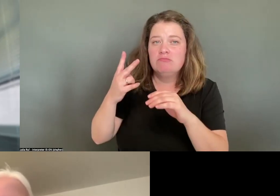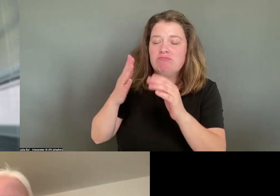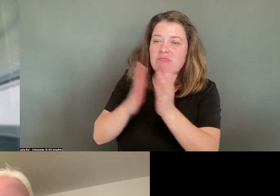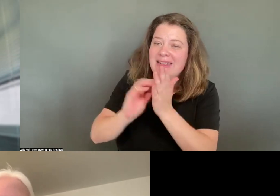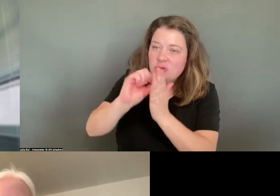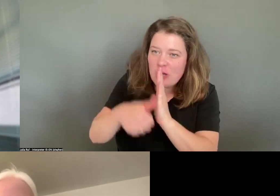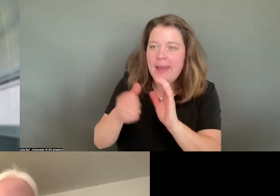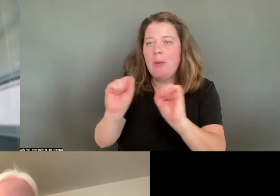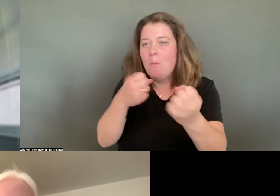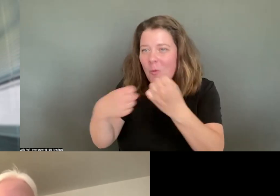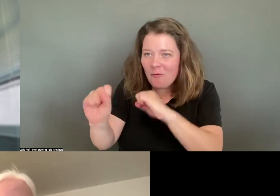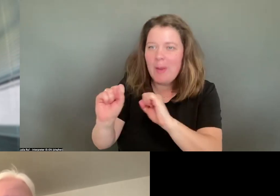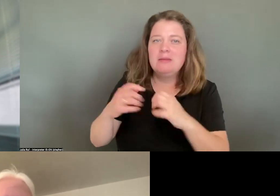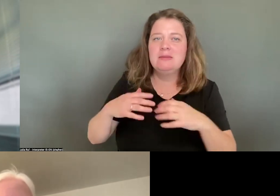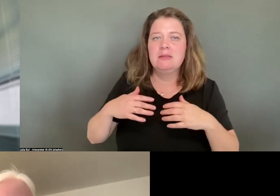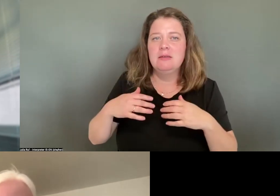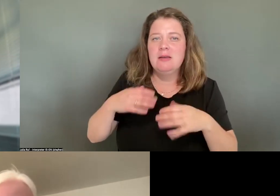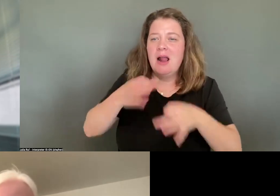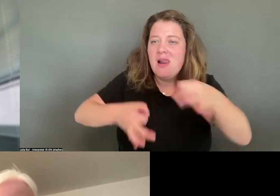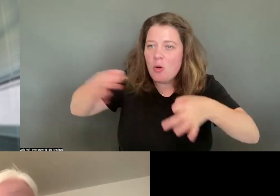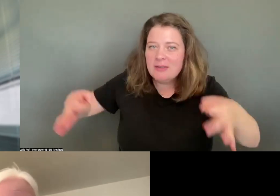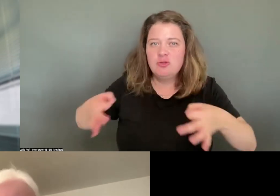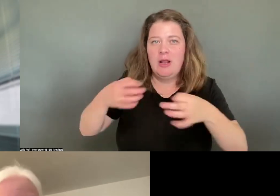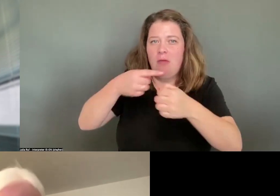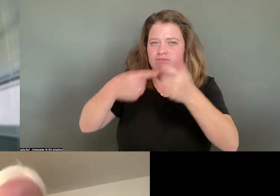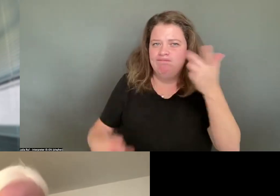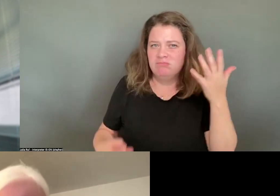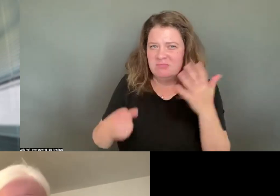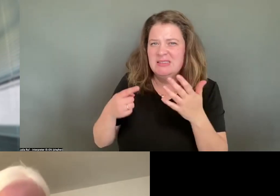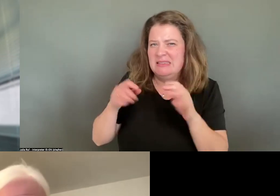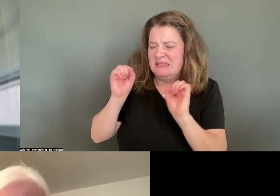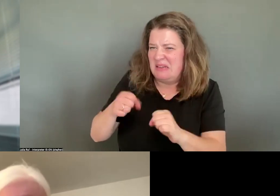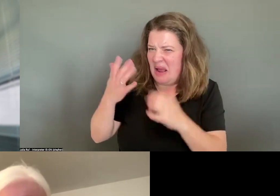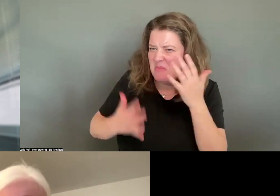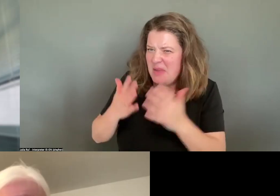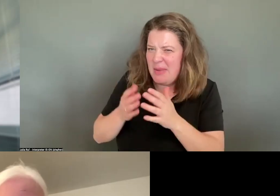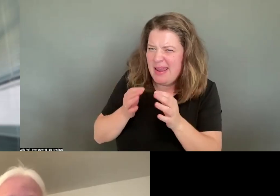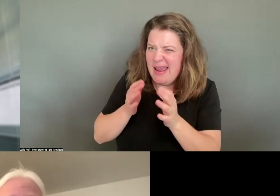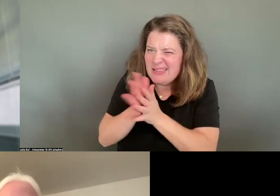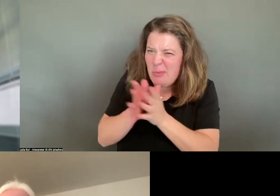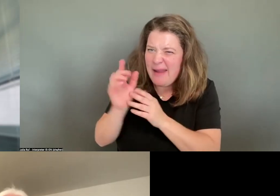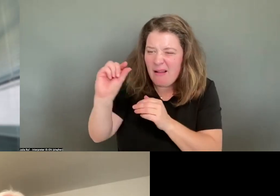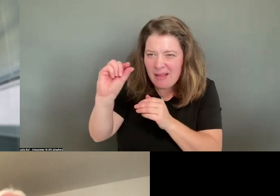or amplify these more local communities that you've already found at the lexical level for ASL?